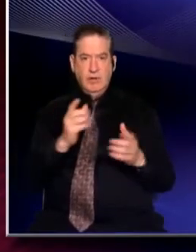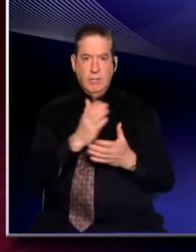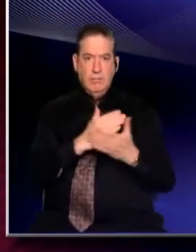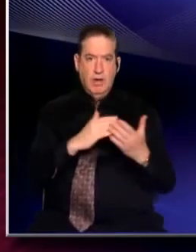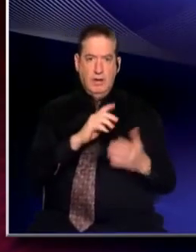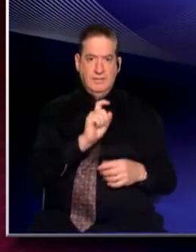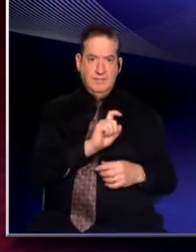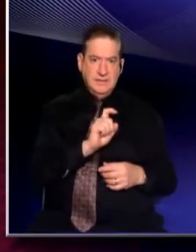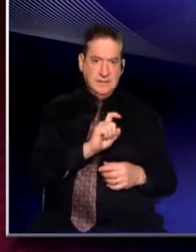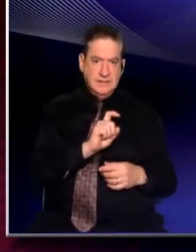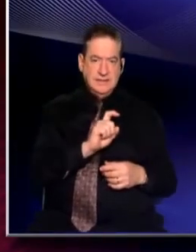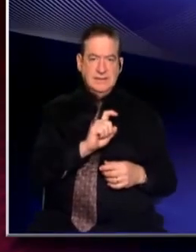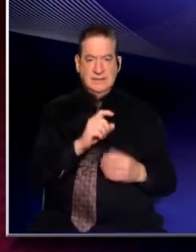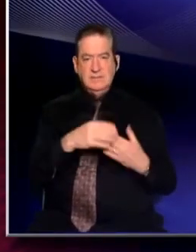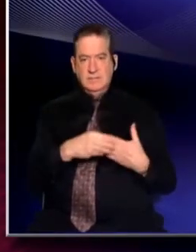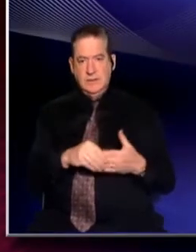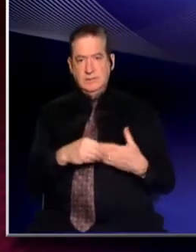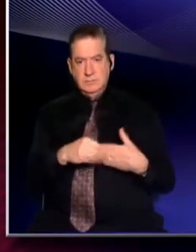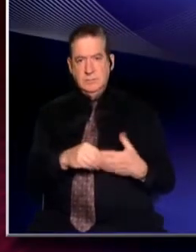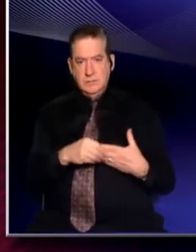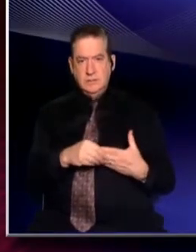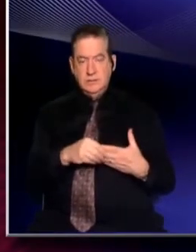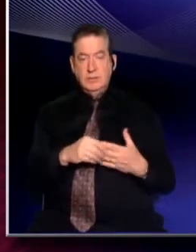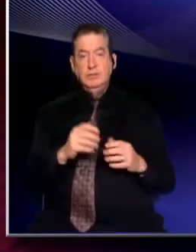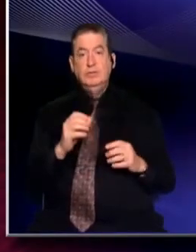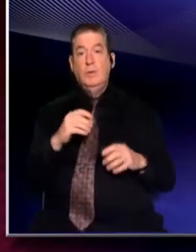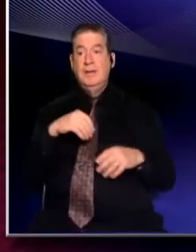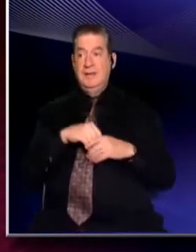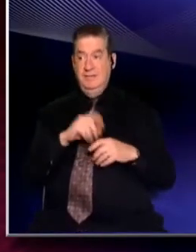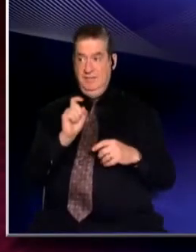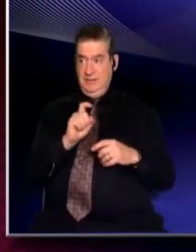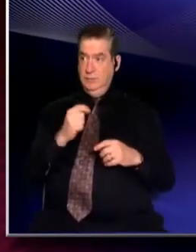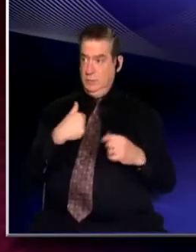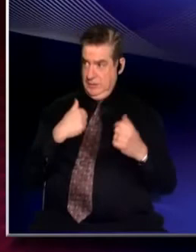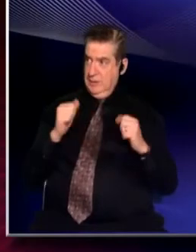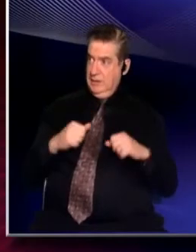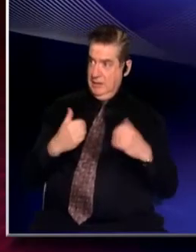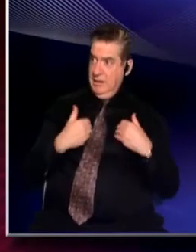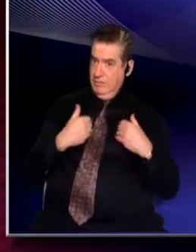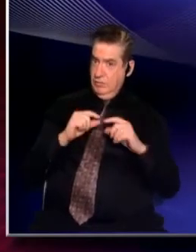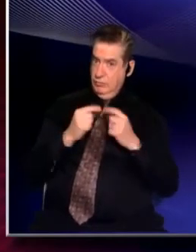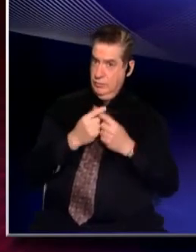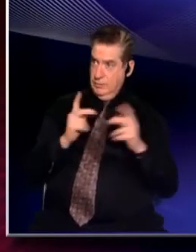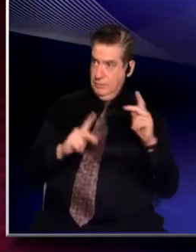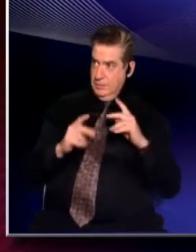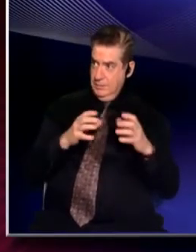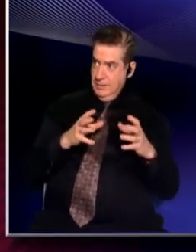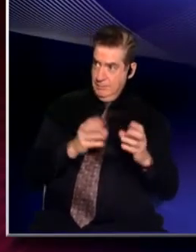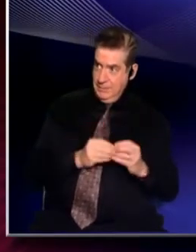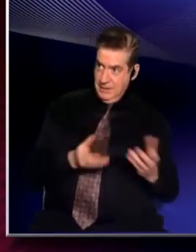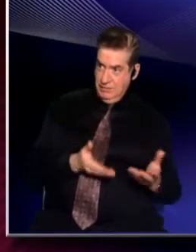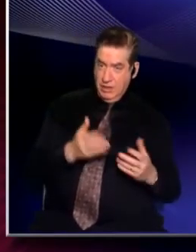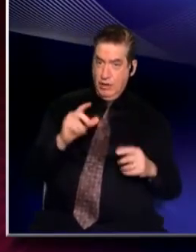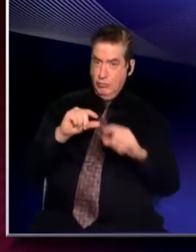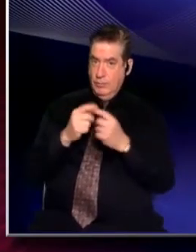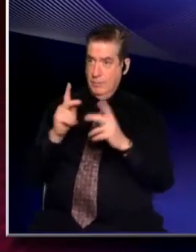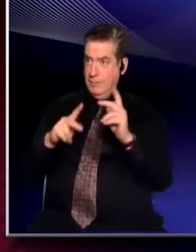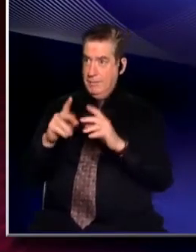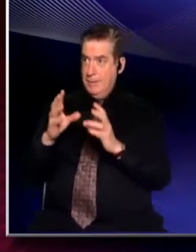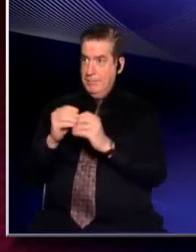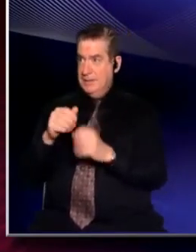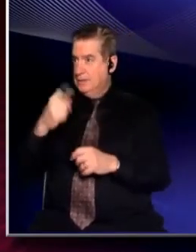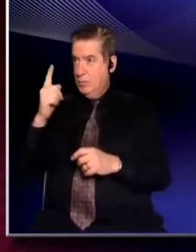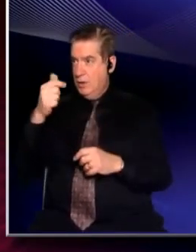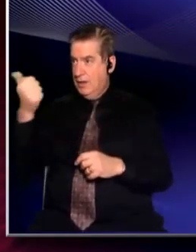Phoenix. It's flexible. So in Phoenix, we could have a group of people meeting here and a group of people meeting someplace else in the